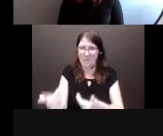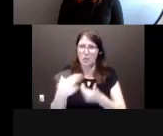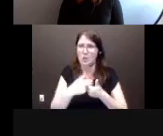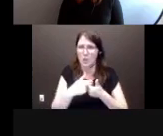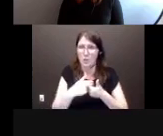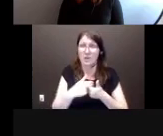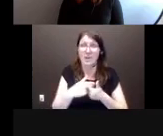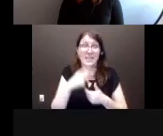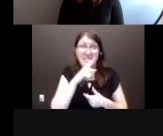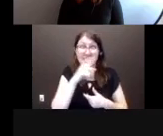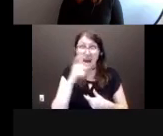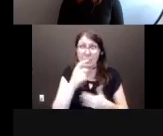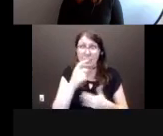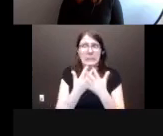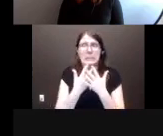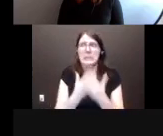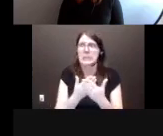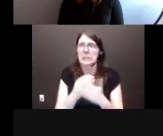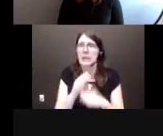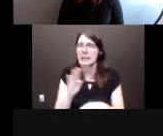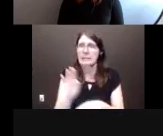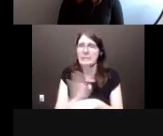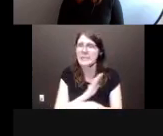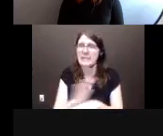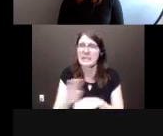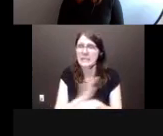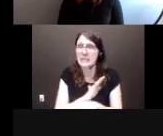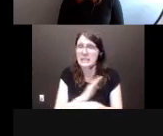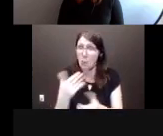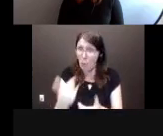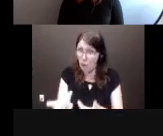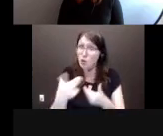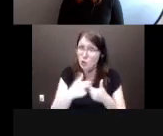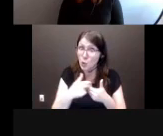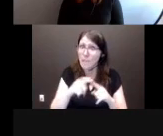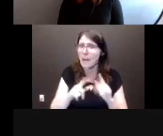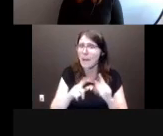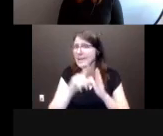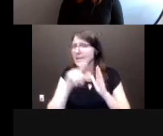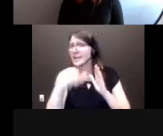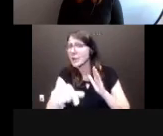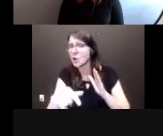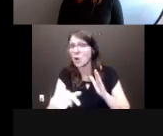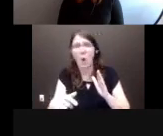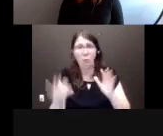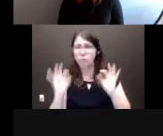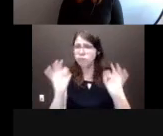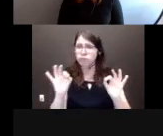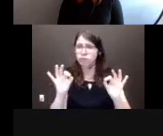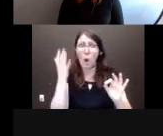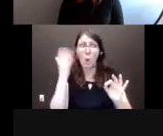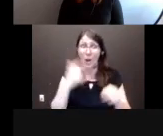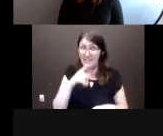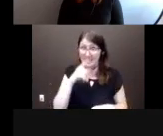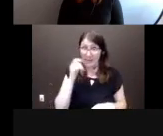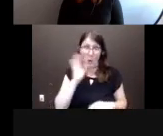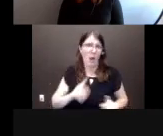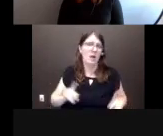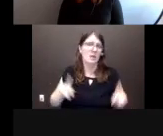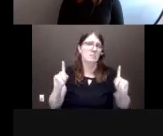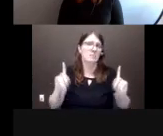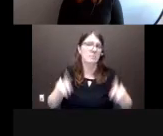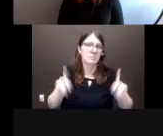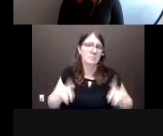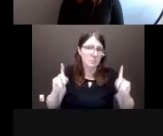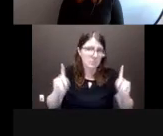and you think you would want to join us at a different time, we're just piloting it now. And if the pilot goes well, hopefully we'll be able to offer it